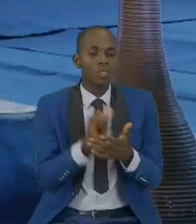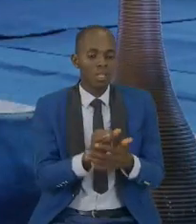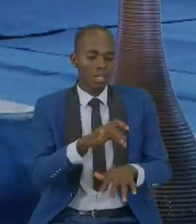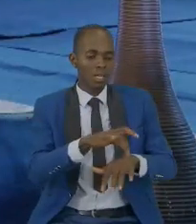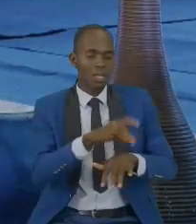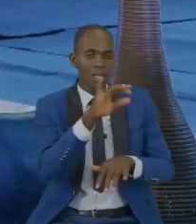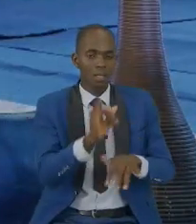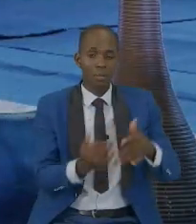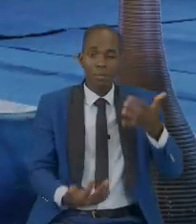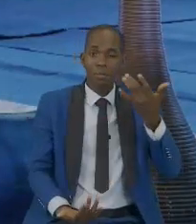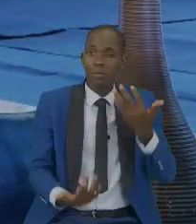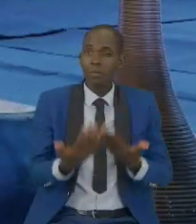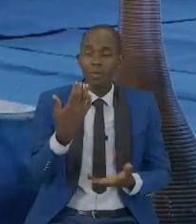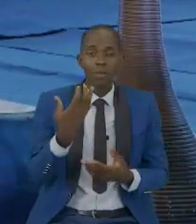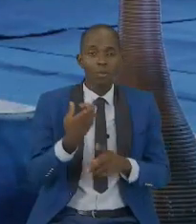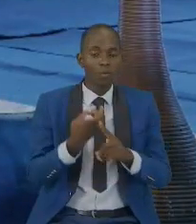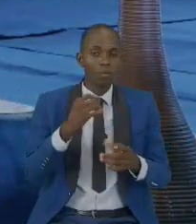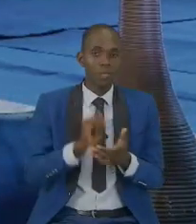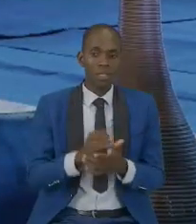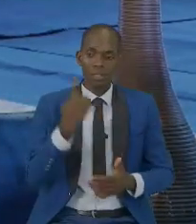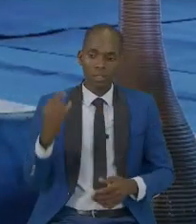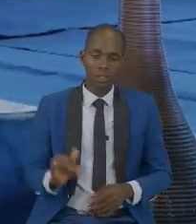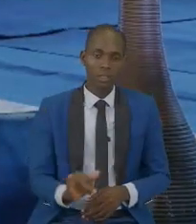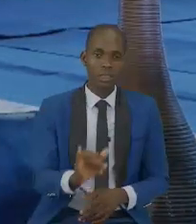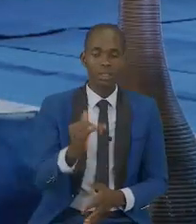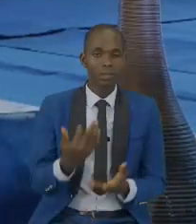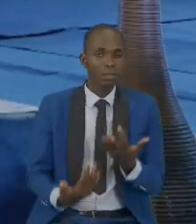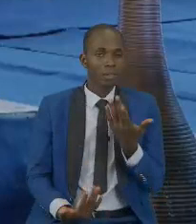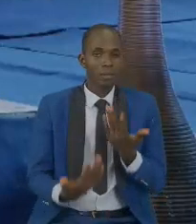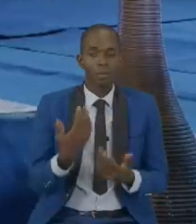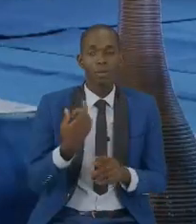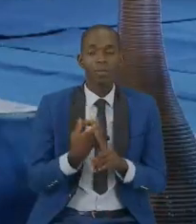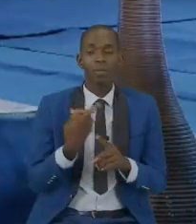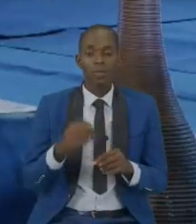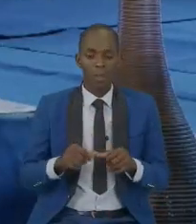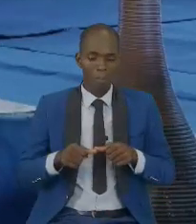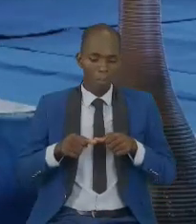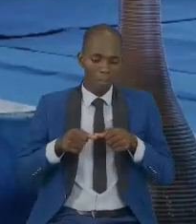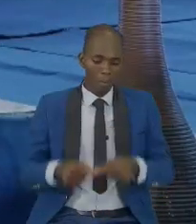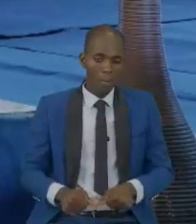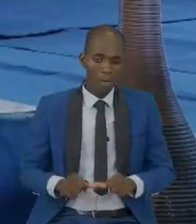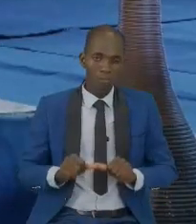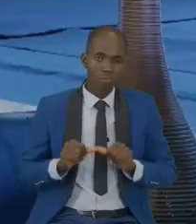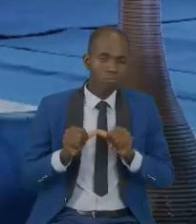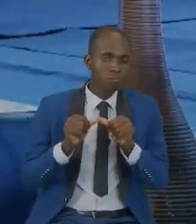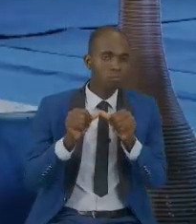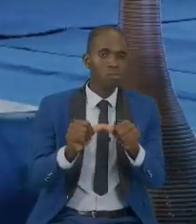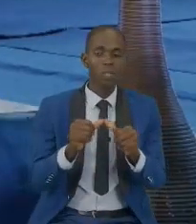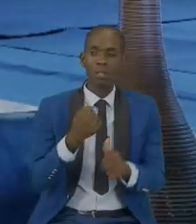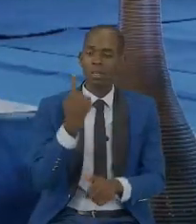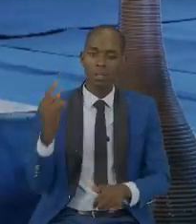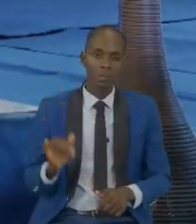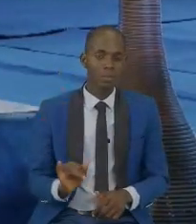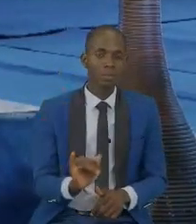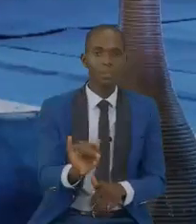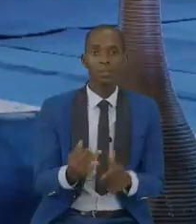furnace, of the eternal furnace, of the permanent, perpetual, everlasting